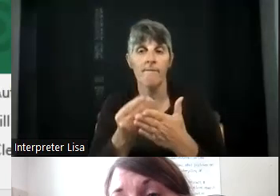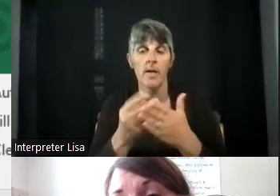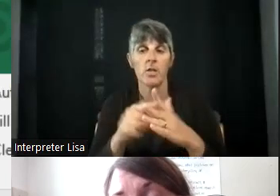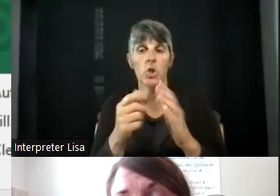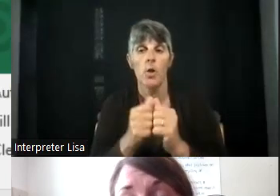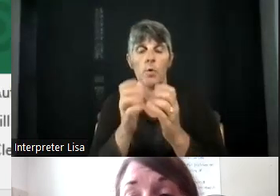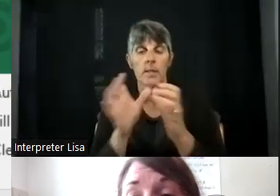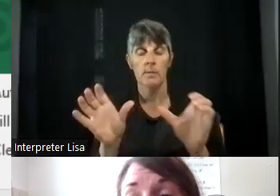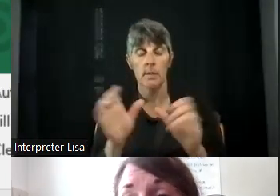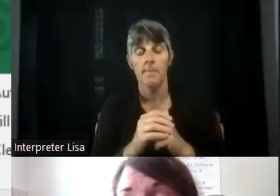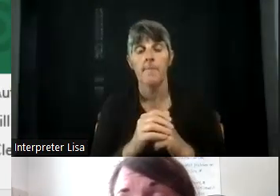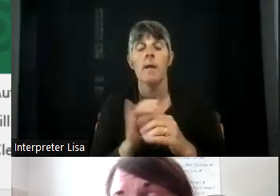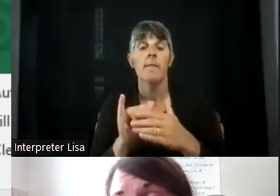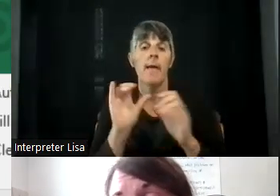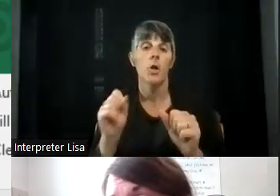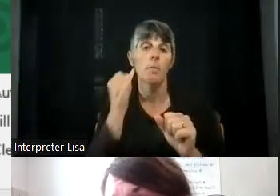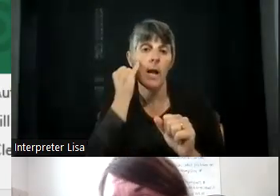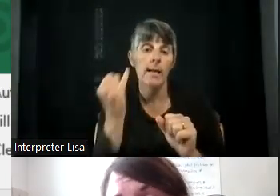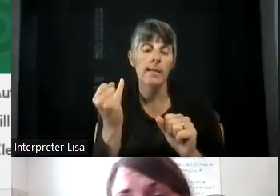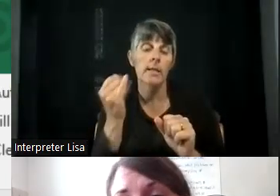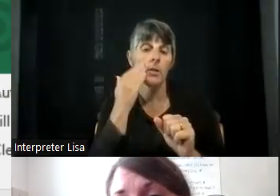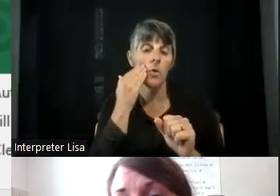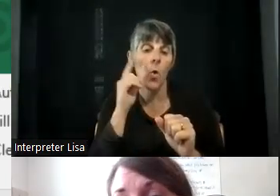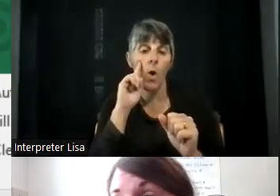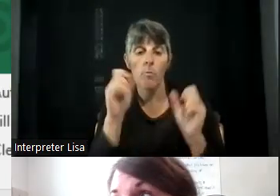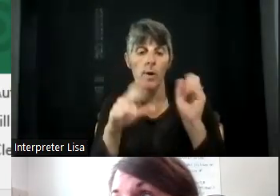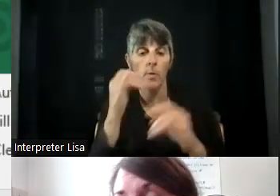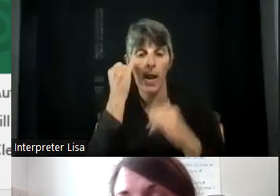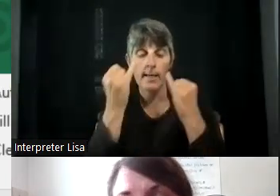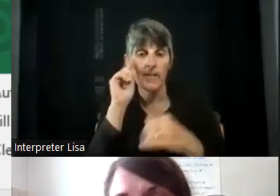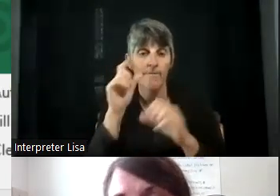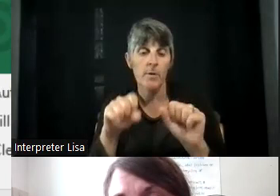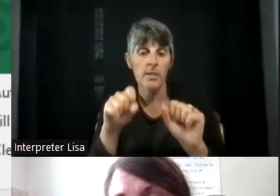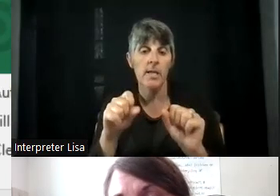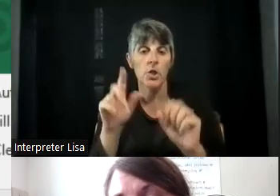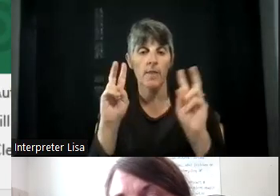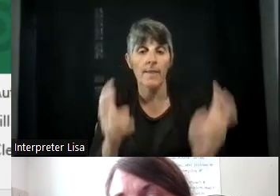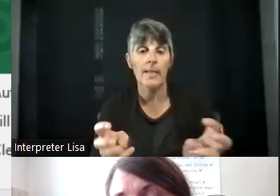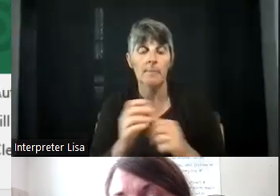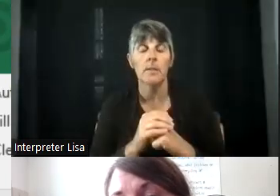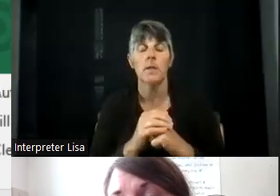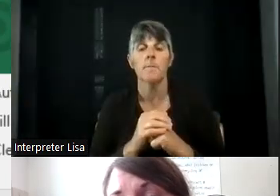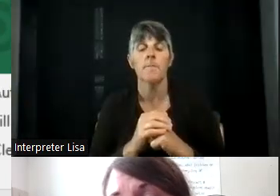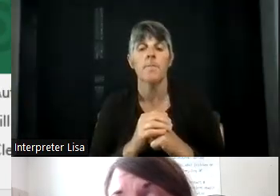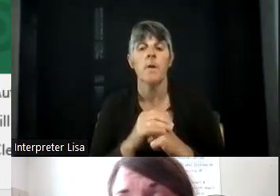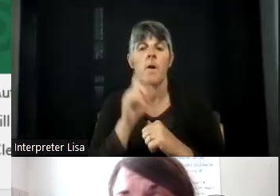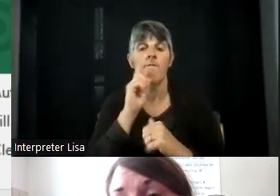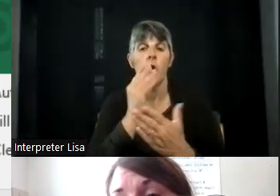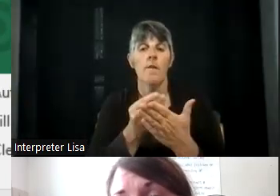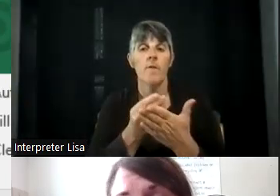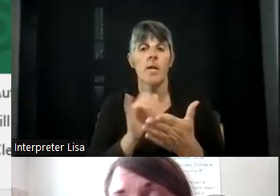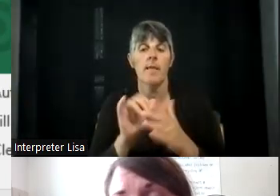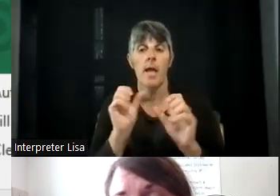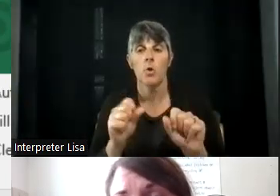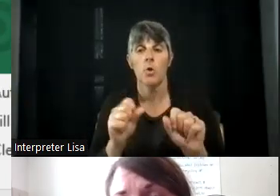with the split. That could be an idea, as we're brainstorming ideas for potential themes for the funding, that could